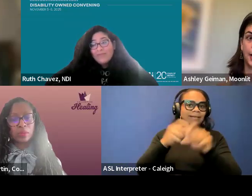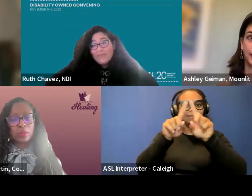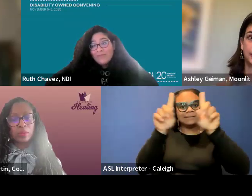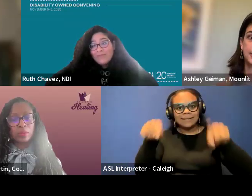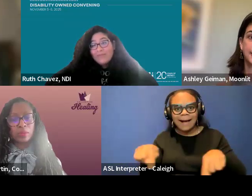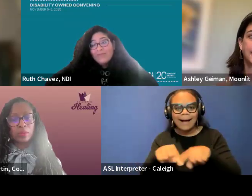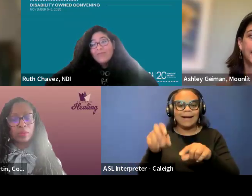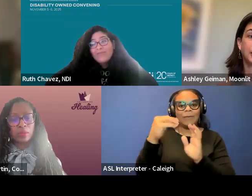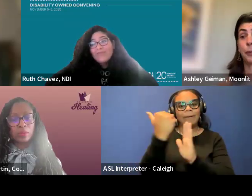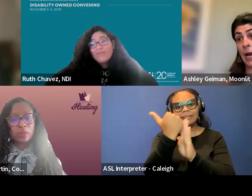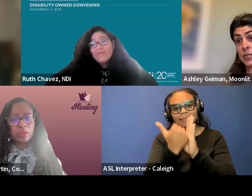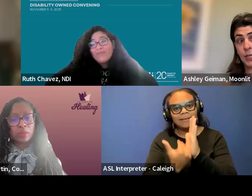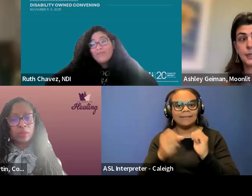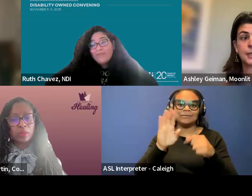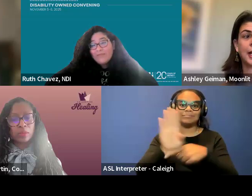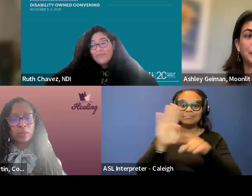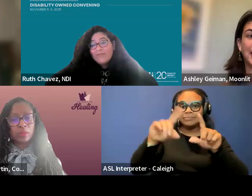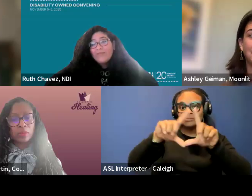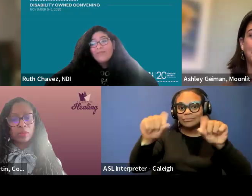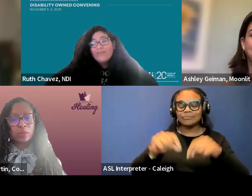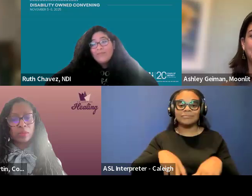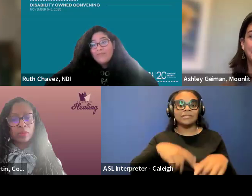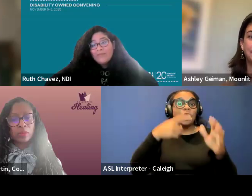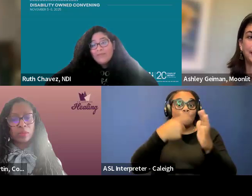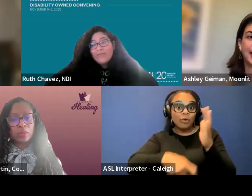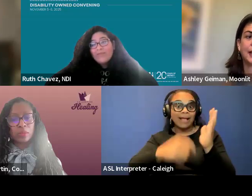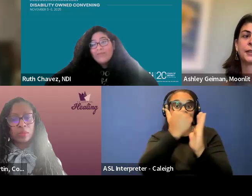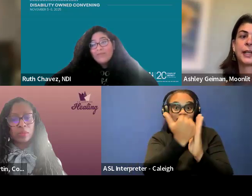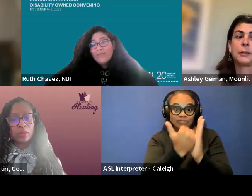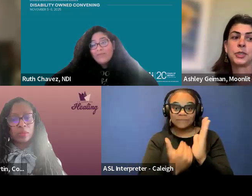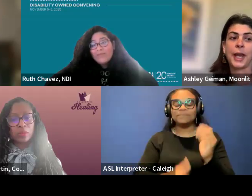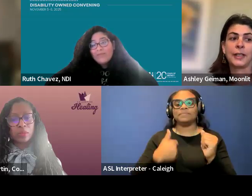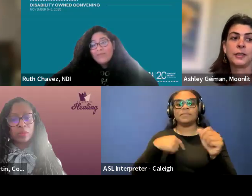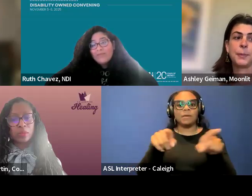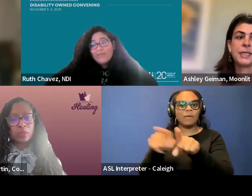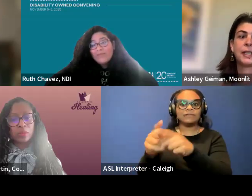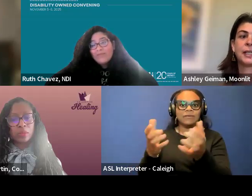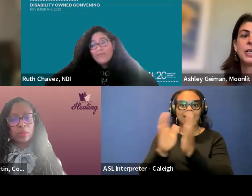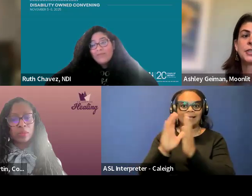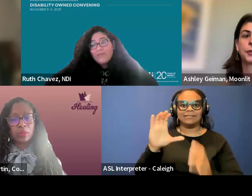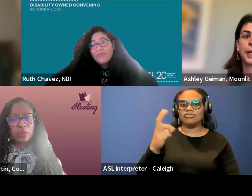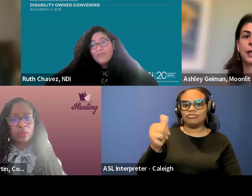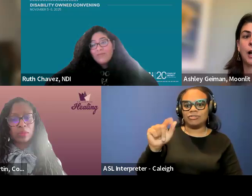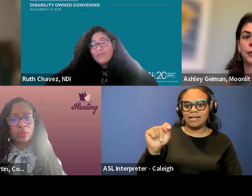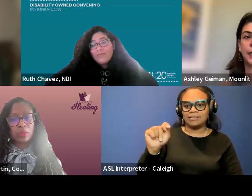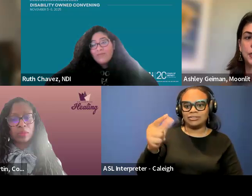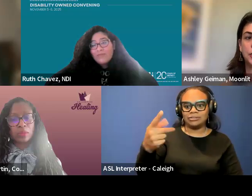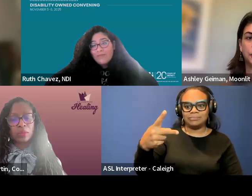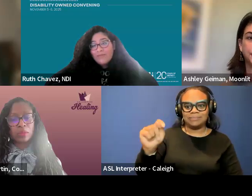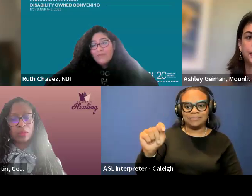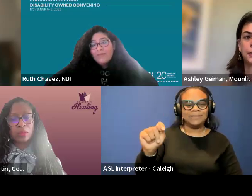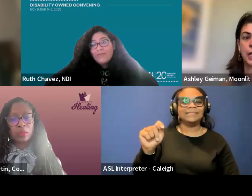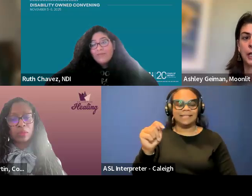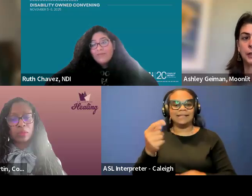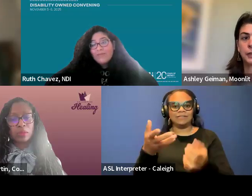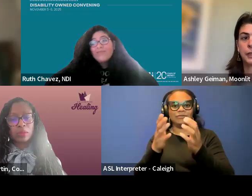business cards, price sheets, and I've also even asked Chat GPT to create a